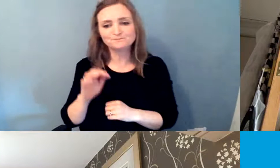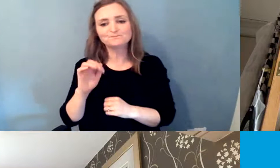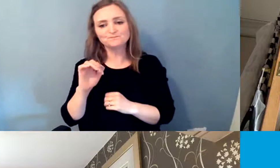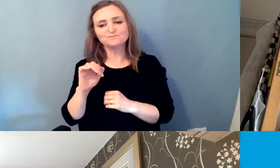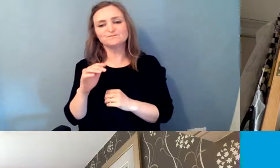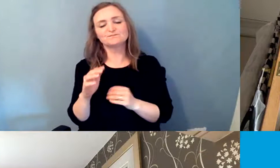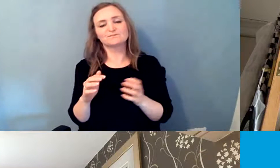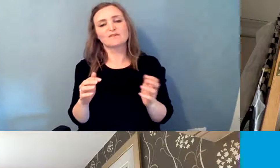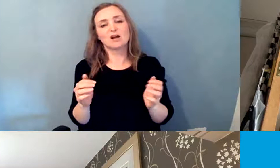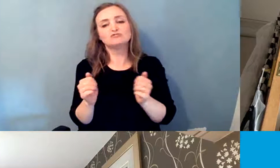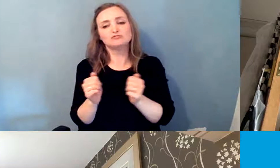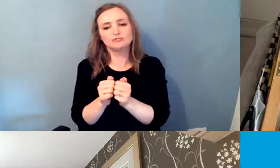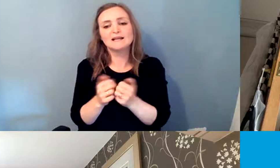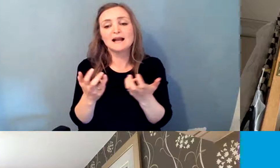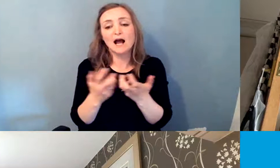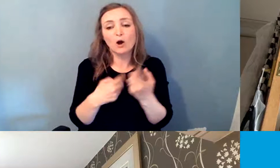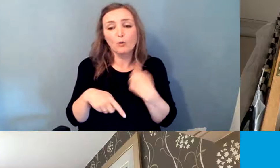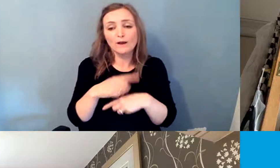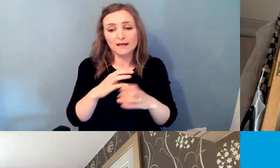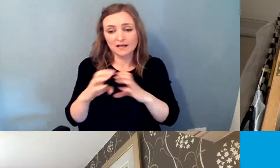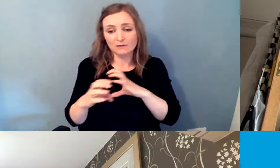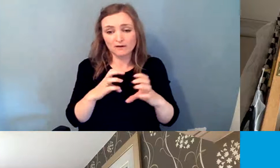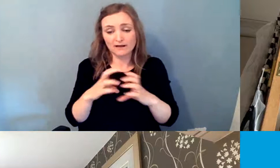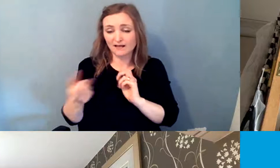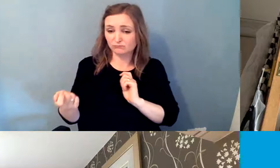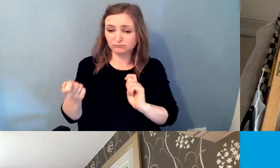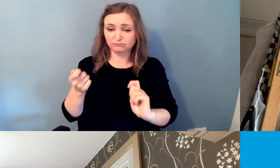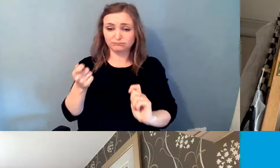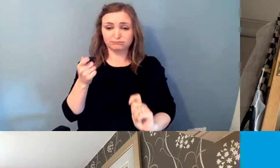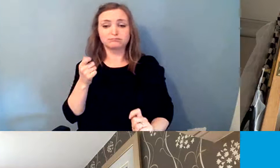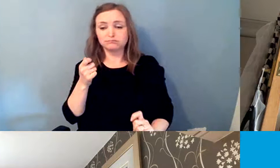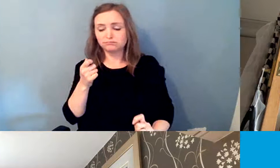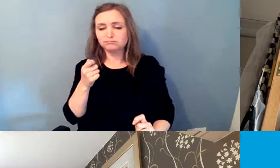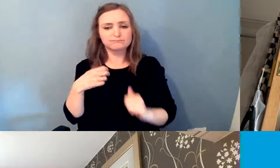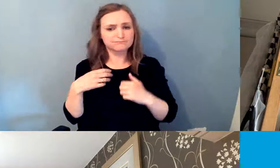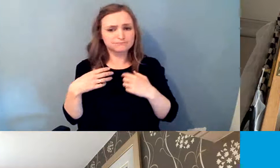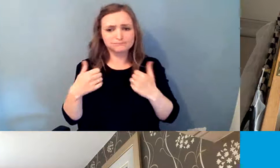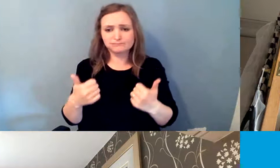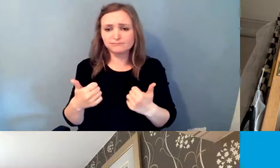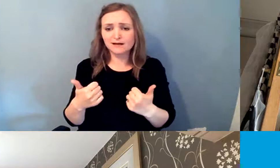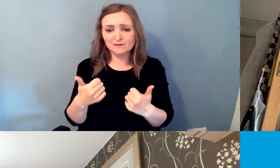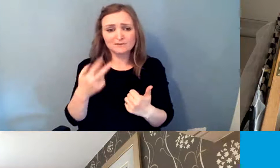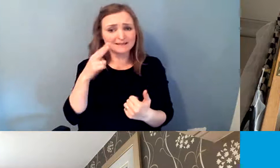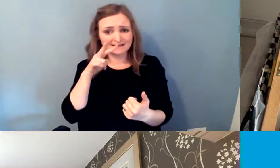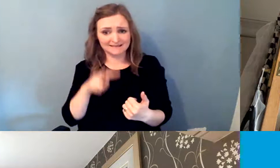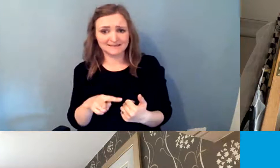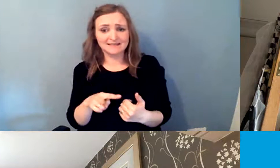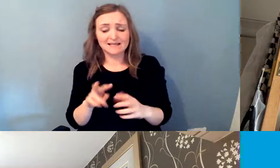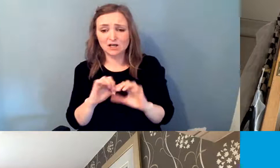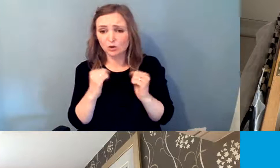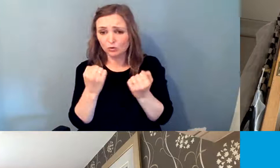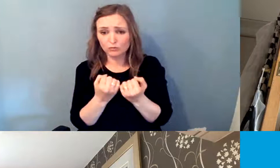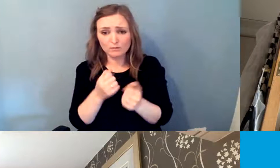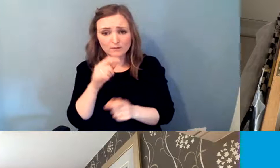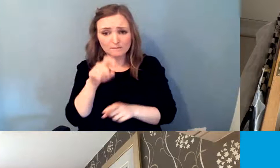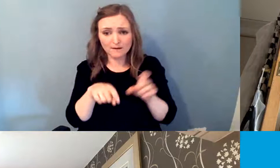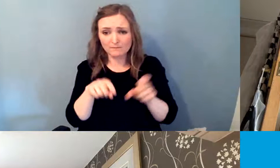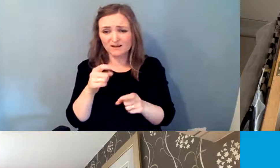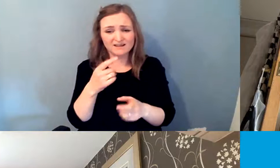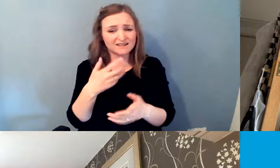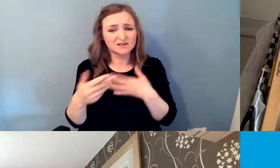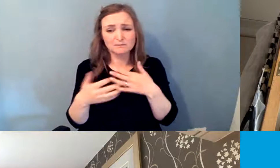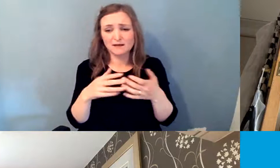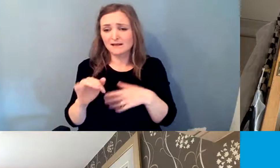been good, but we've identified that there's clearly a group of people, and you can even take age out of the